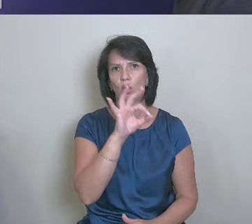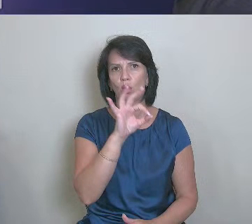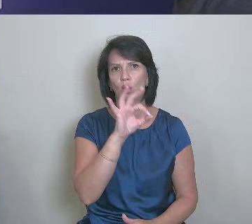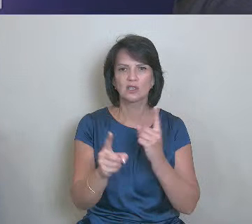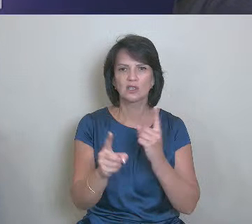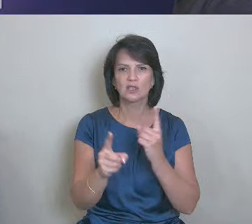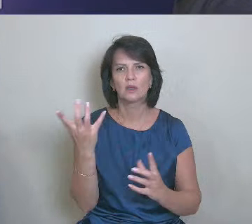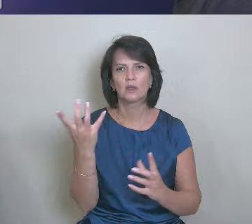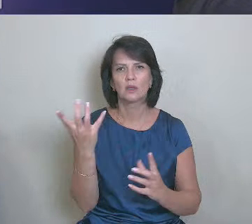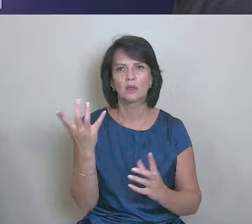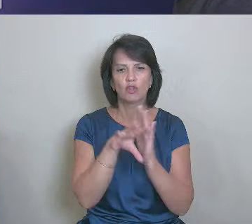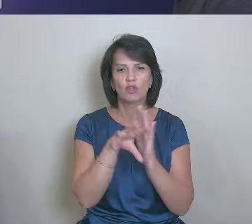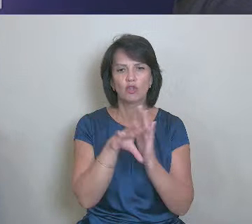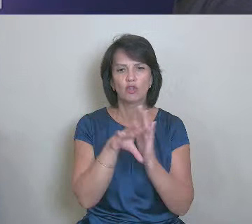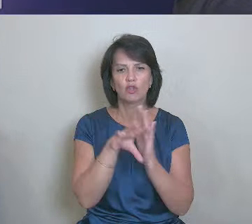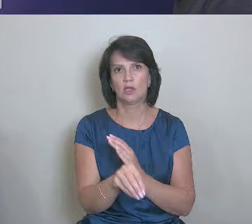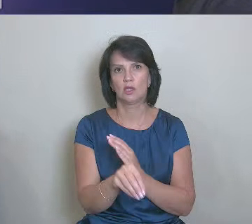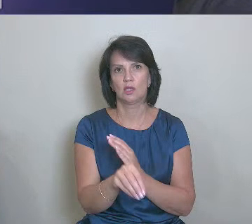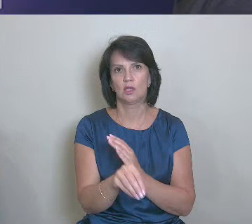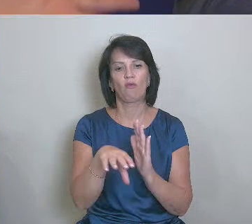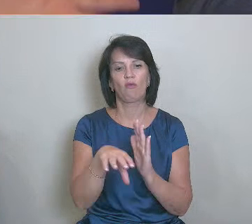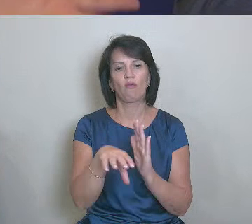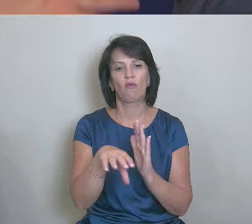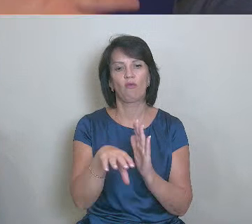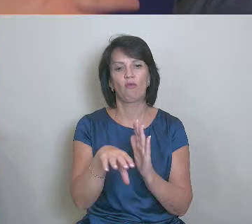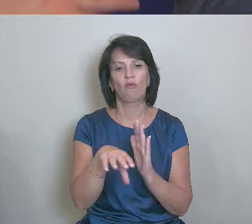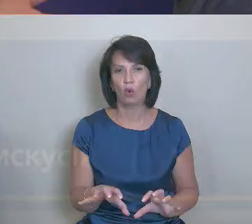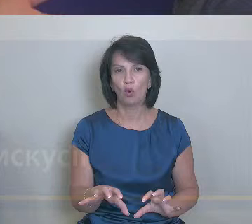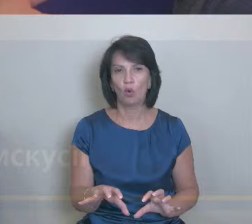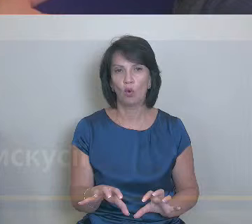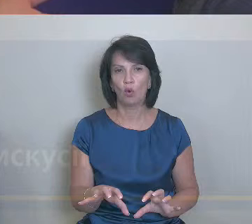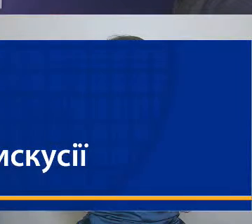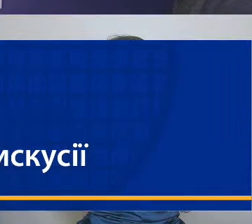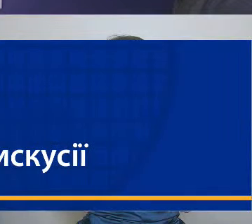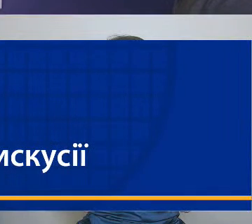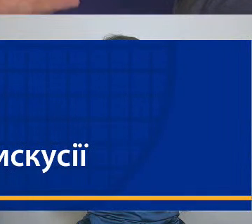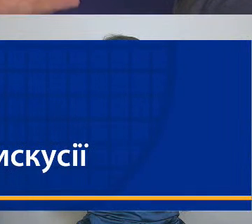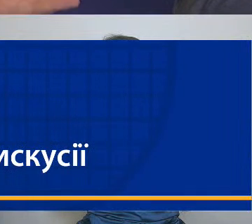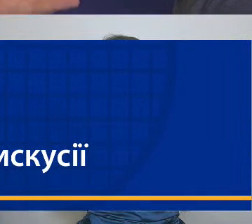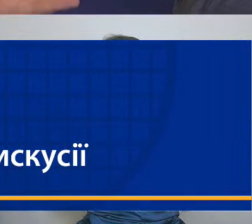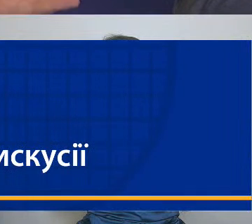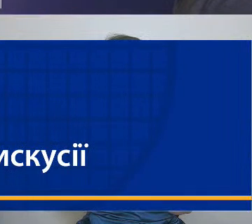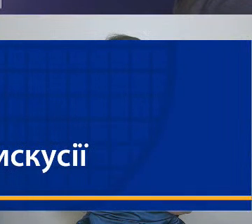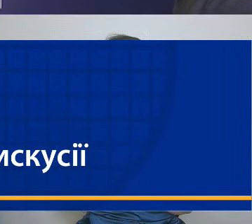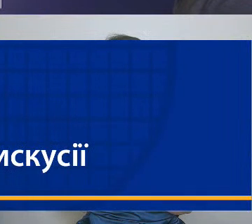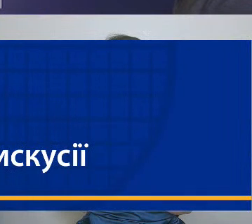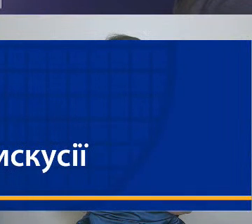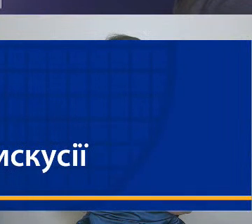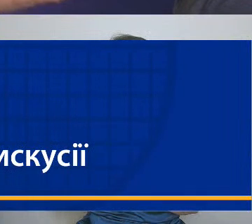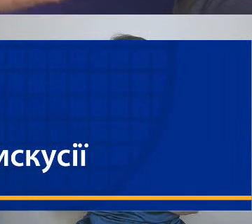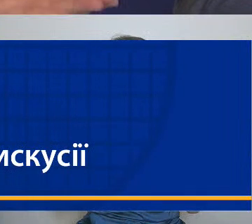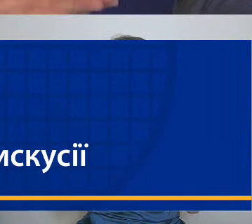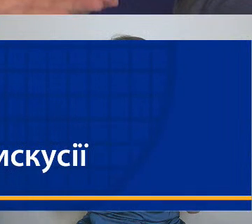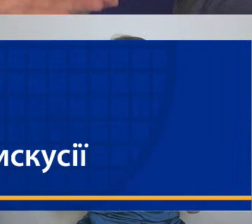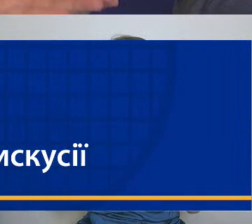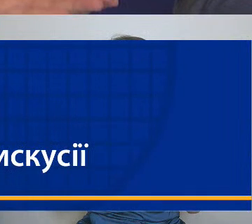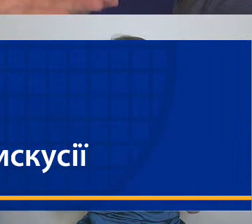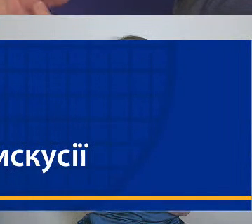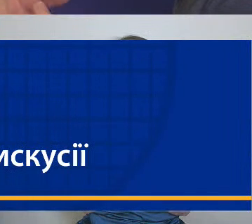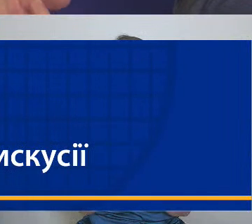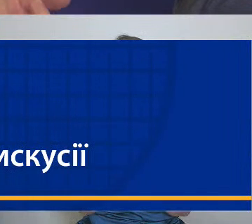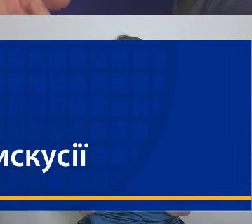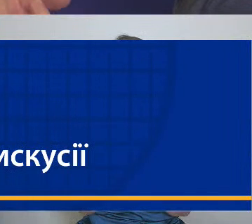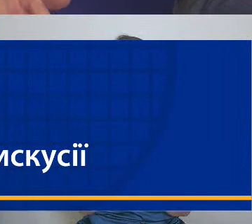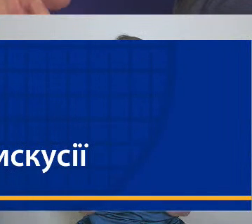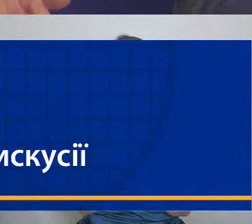through additional amendments to the election code, because those things that you've outlined